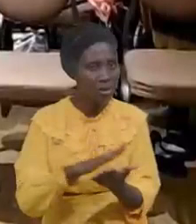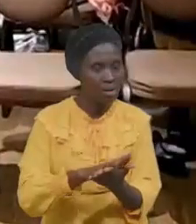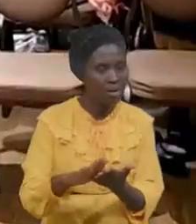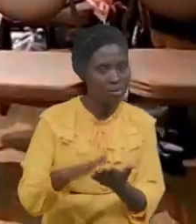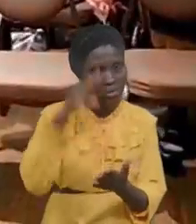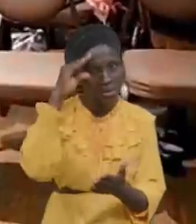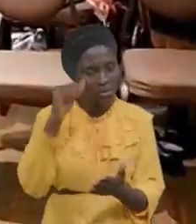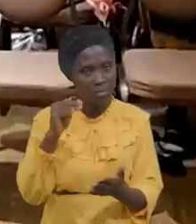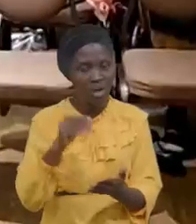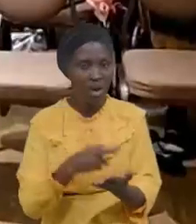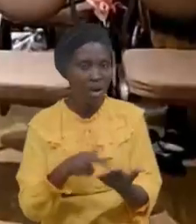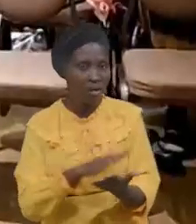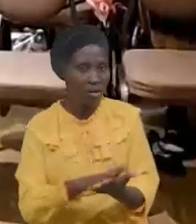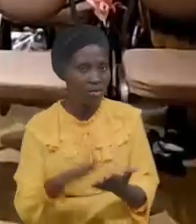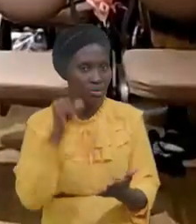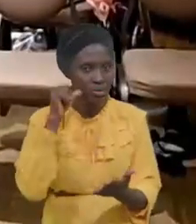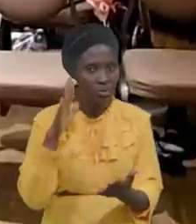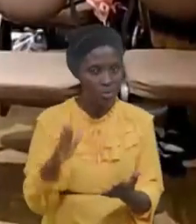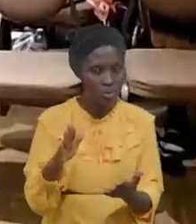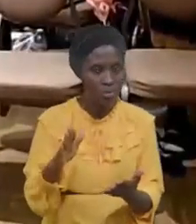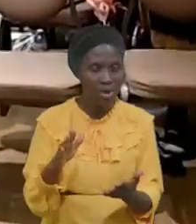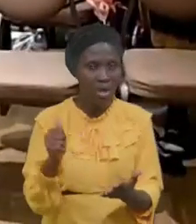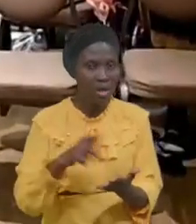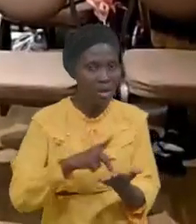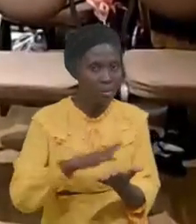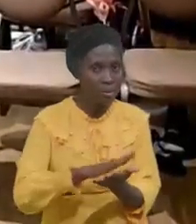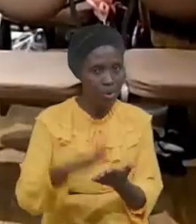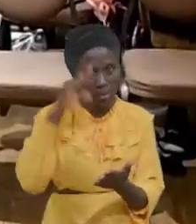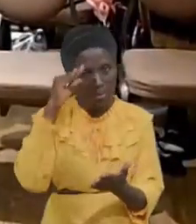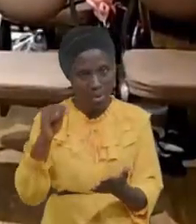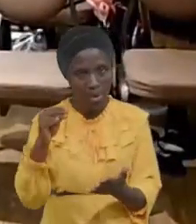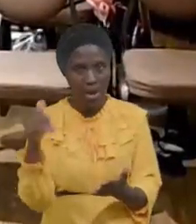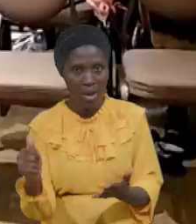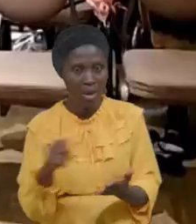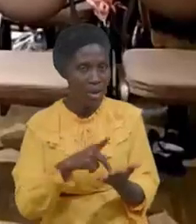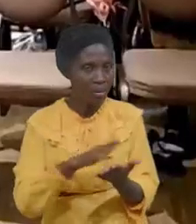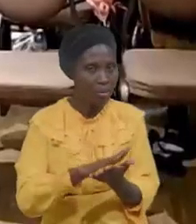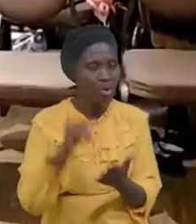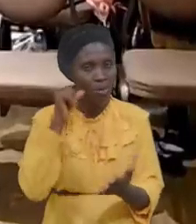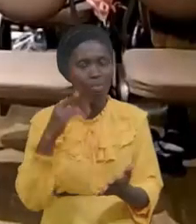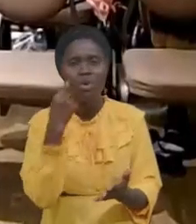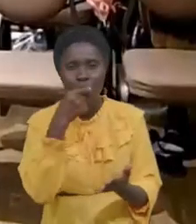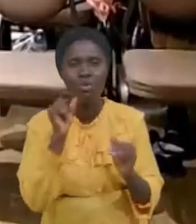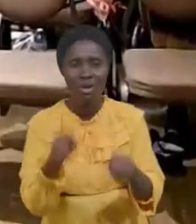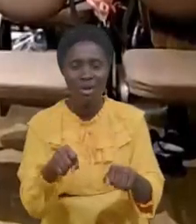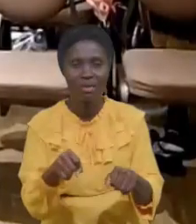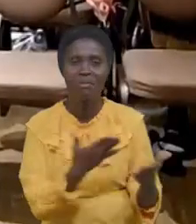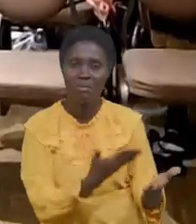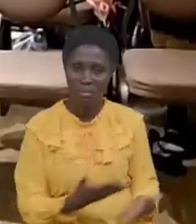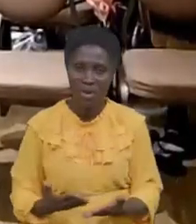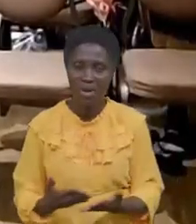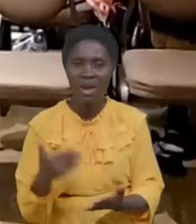man, a righteous woman, a pure man, a pure woman? Who can bring